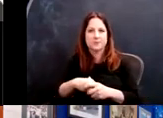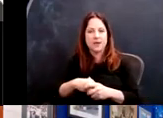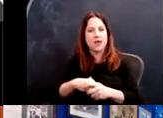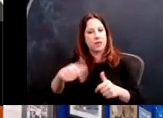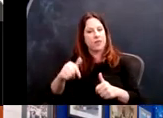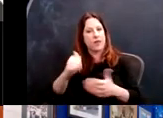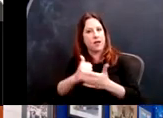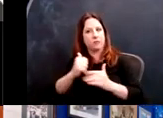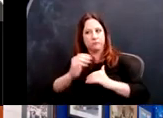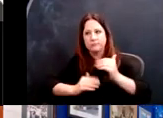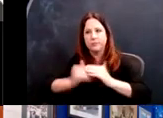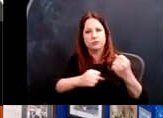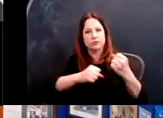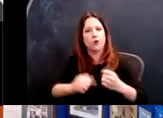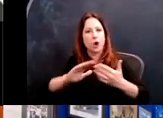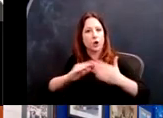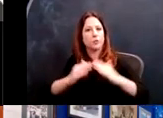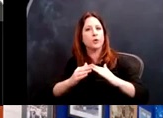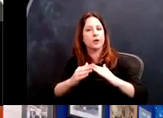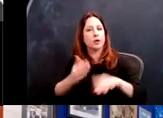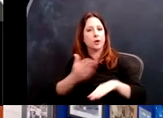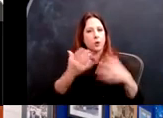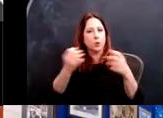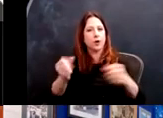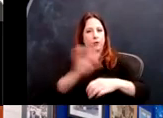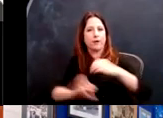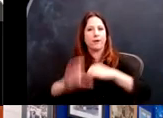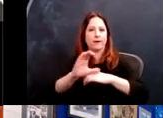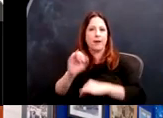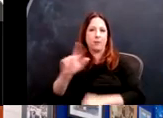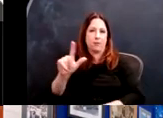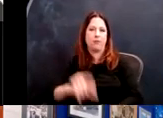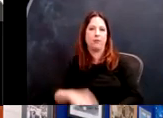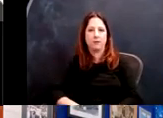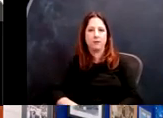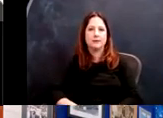build that community level of recovery capital.